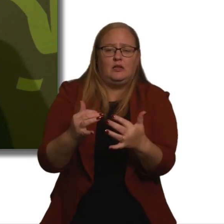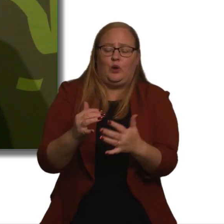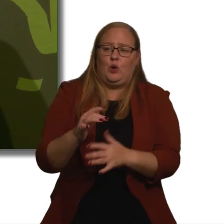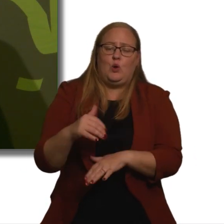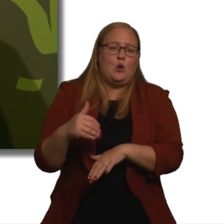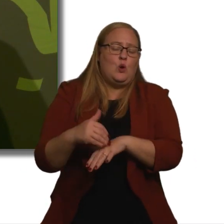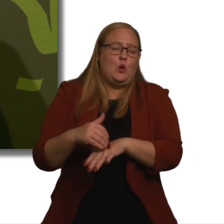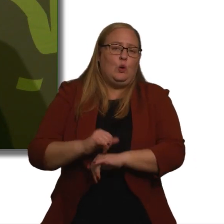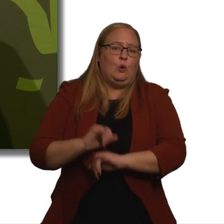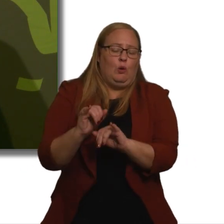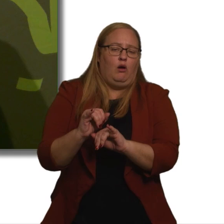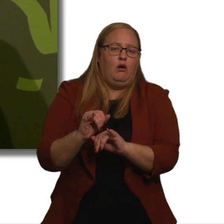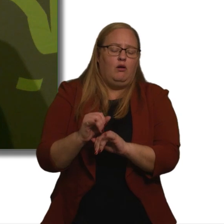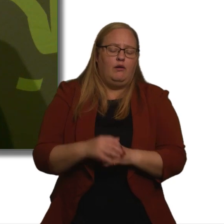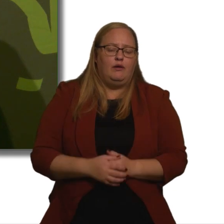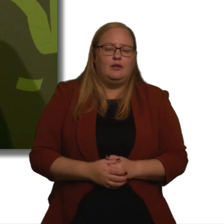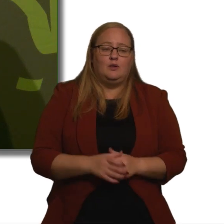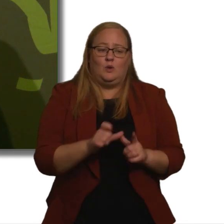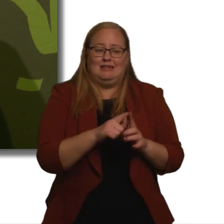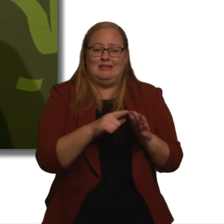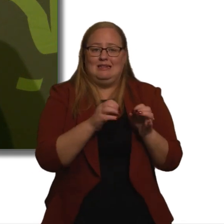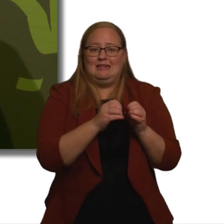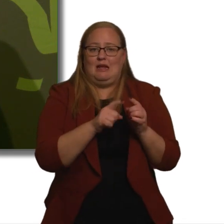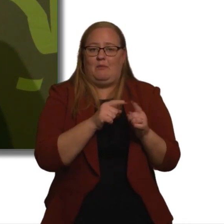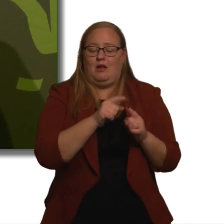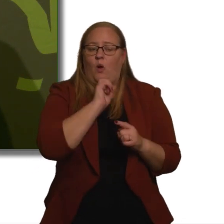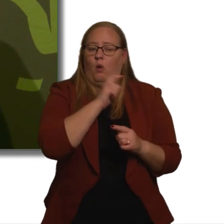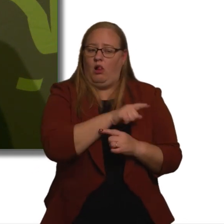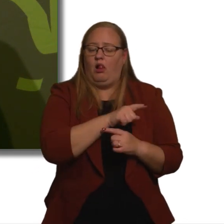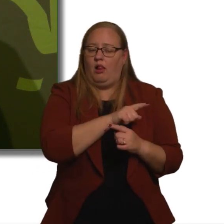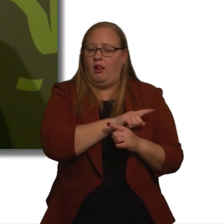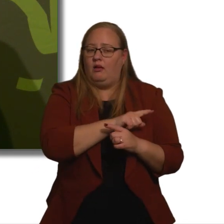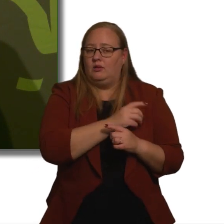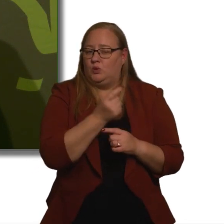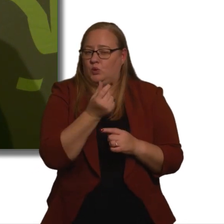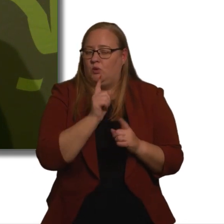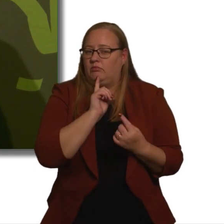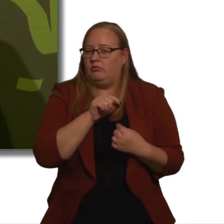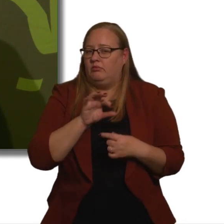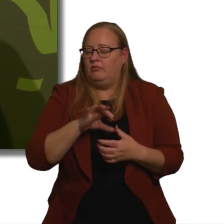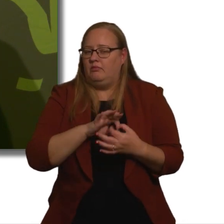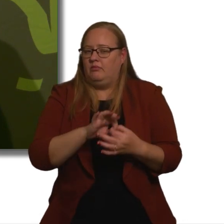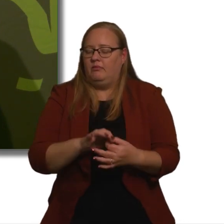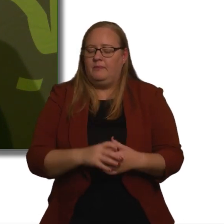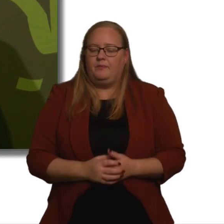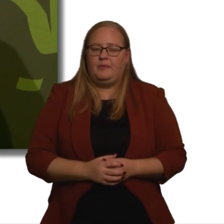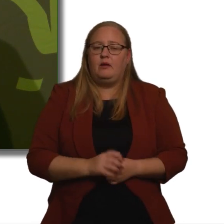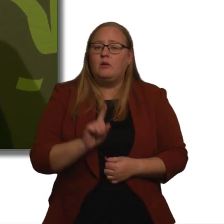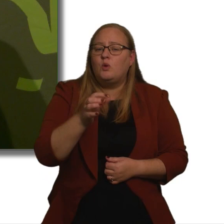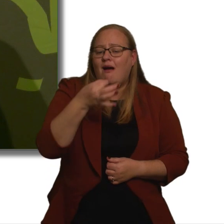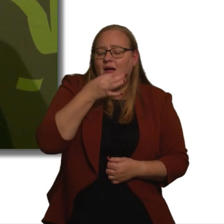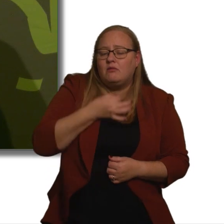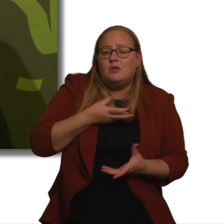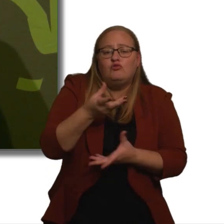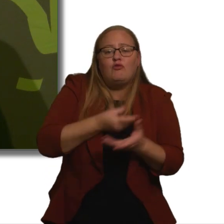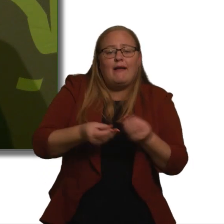this shortly. Your question specifically relates to trade, so it's useful to explain that